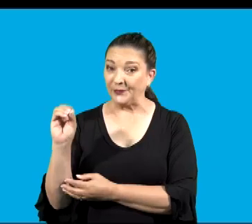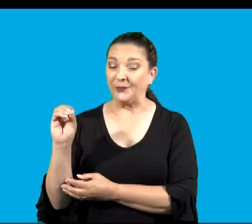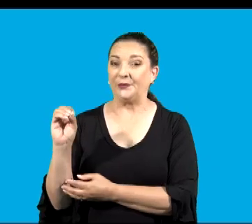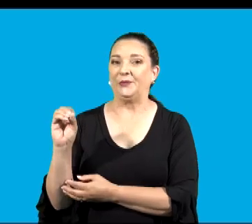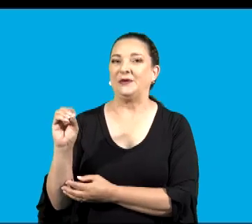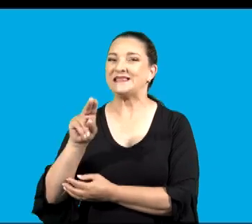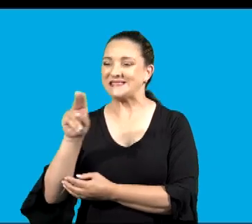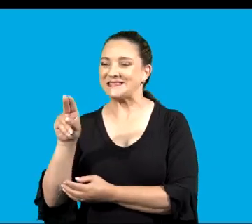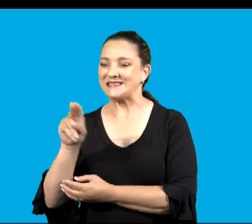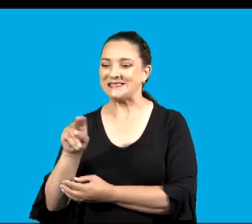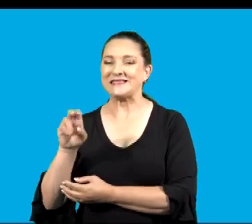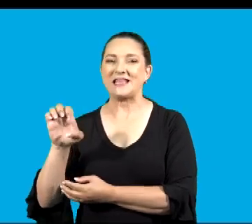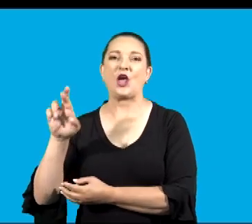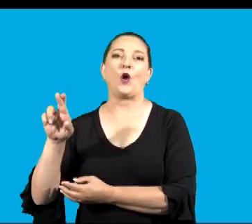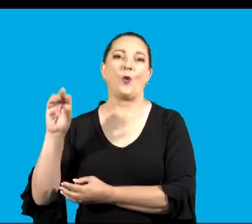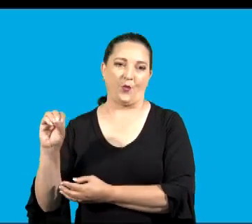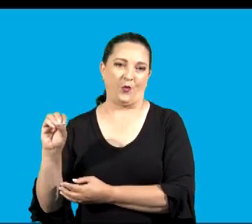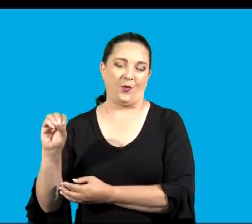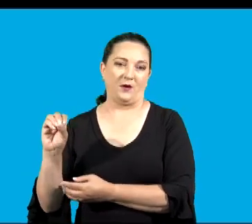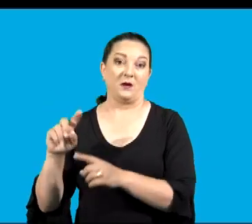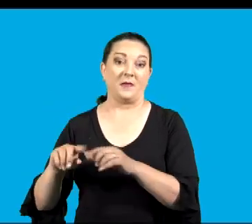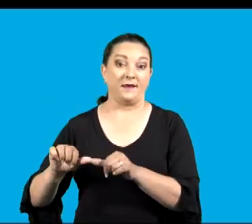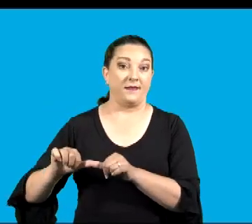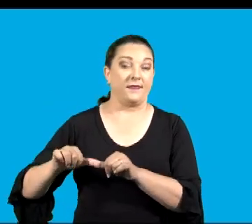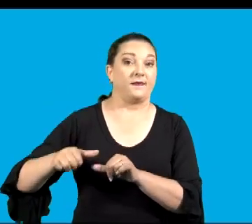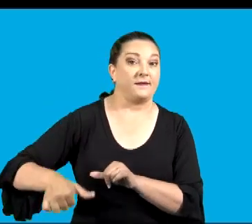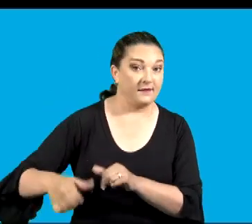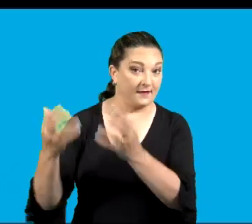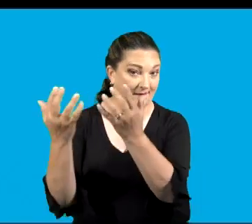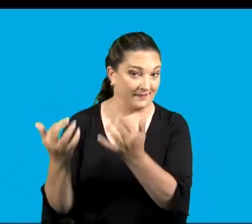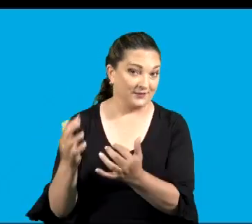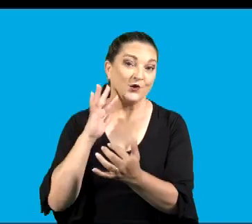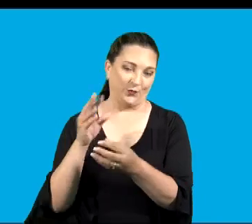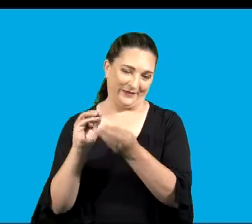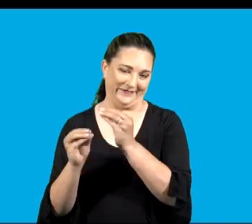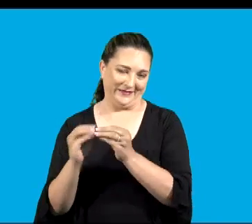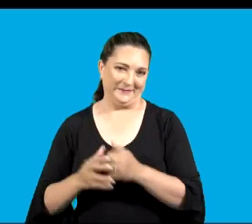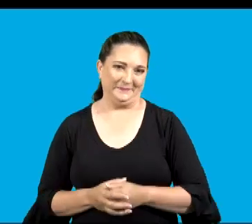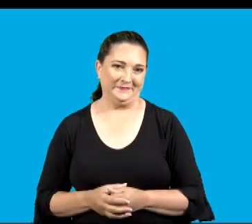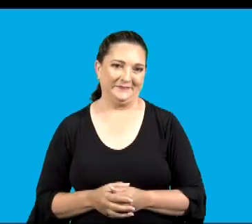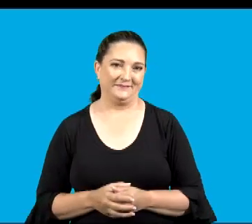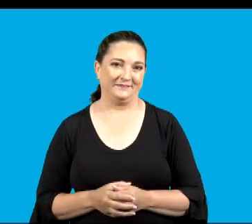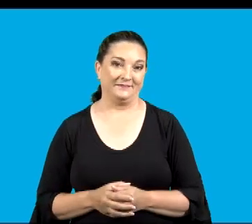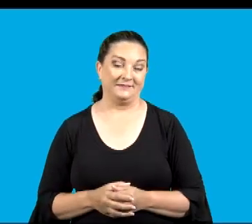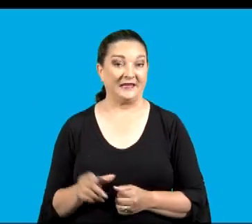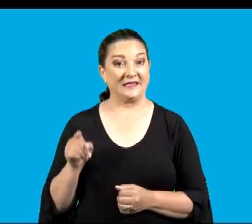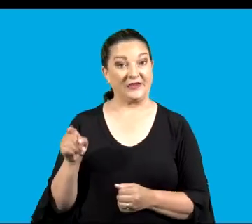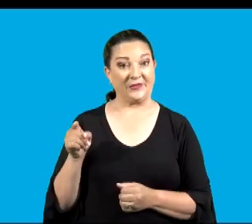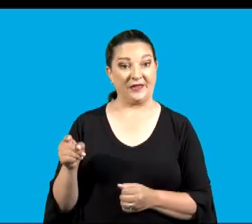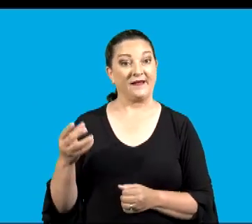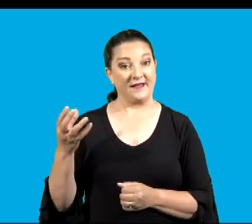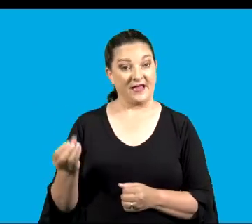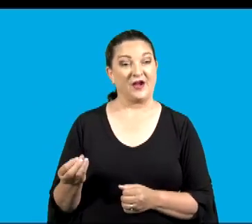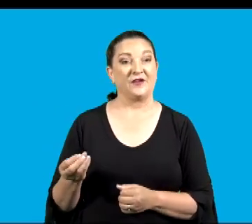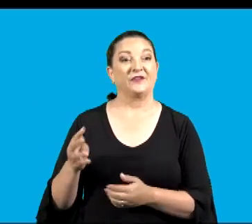products. They will correct this on the next statement. So they have